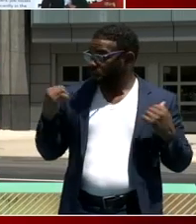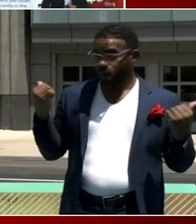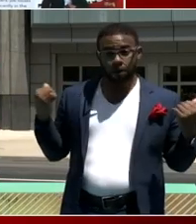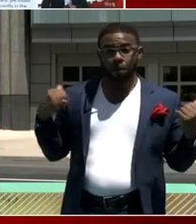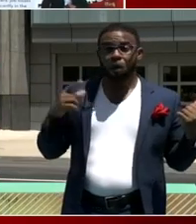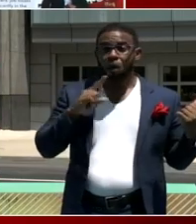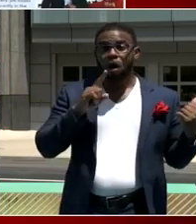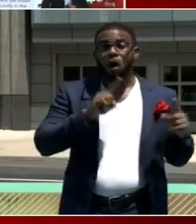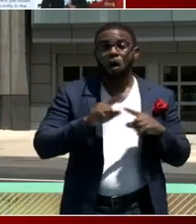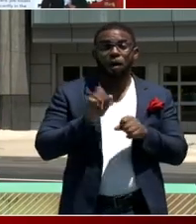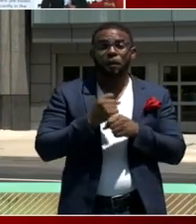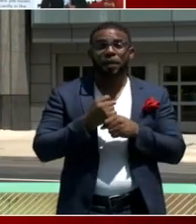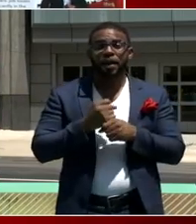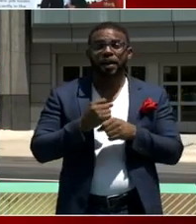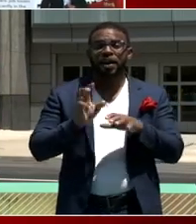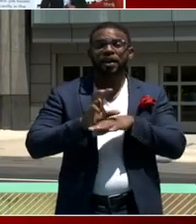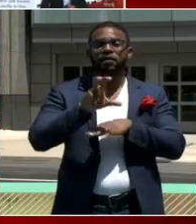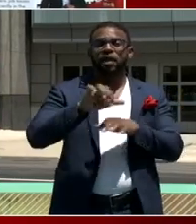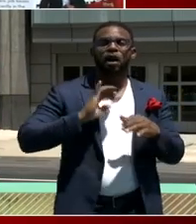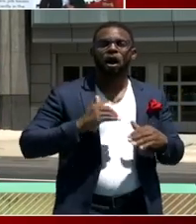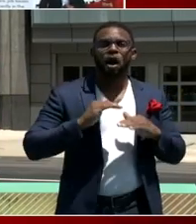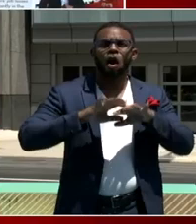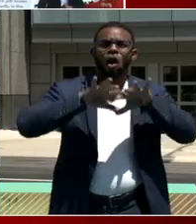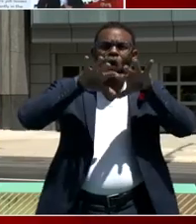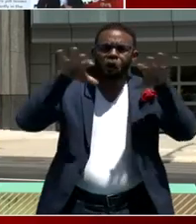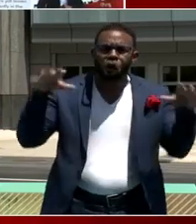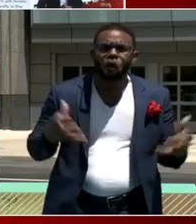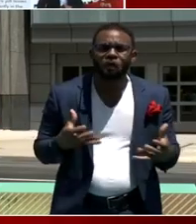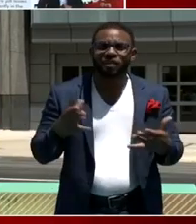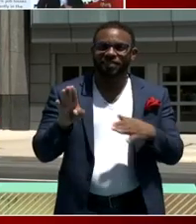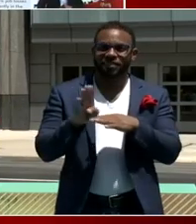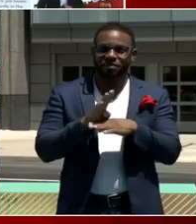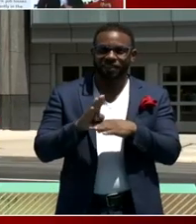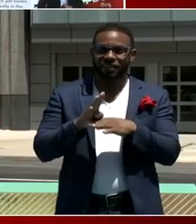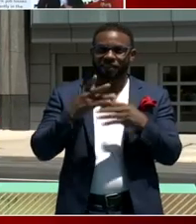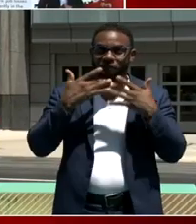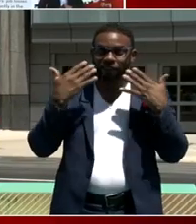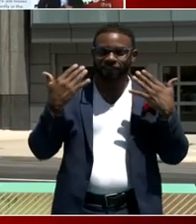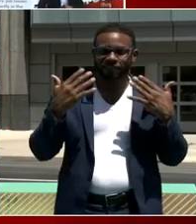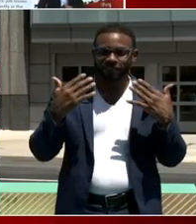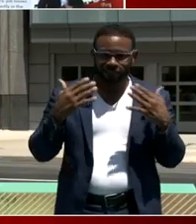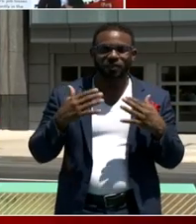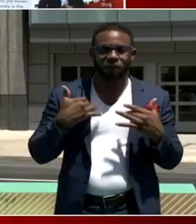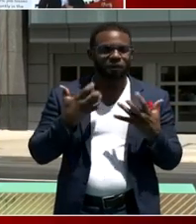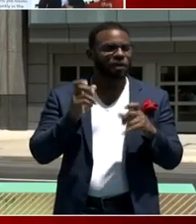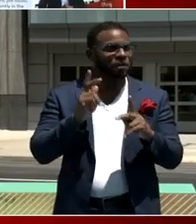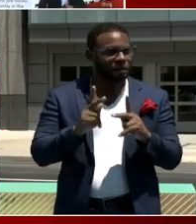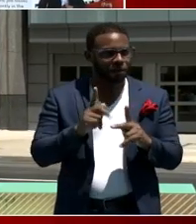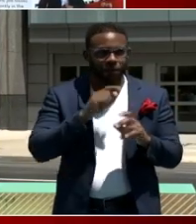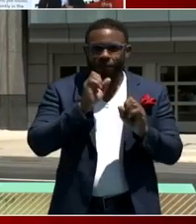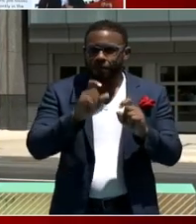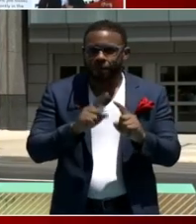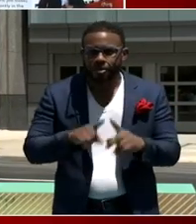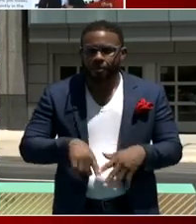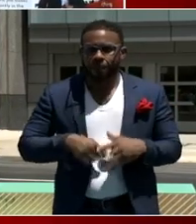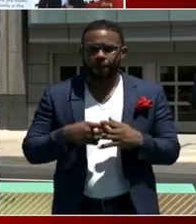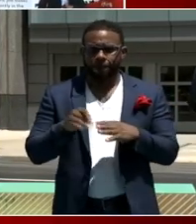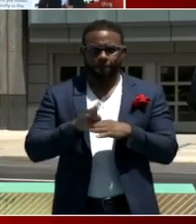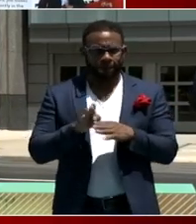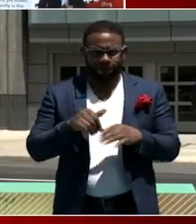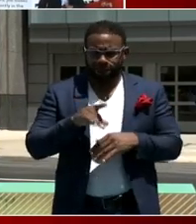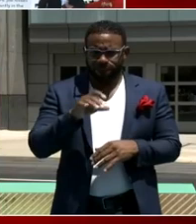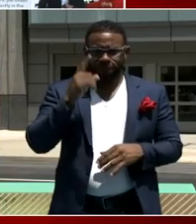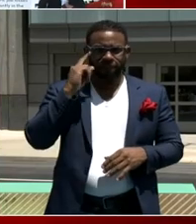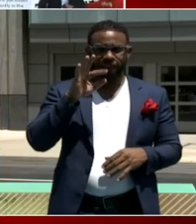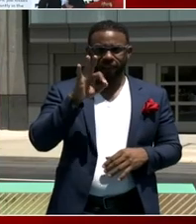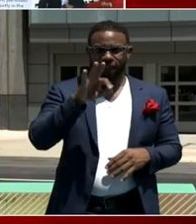we're also making investments in our overall business friendliness. We want people to be able to start a business in